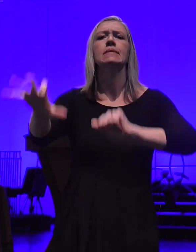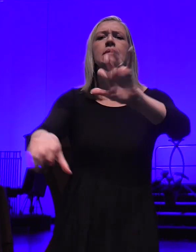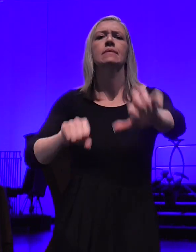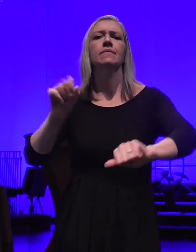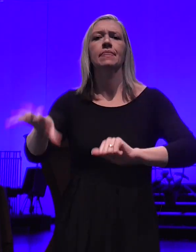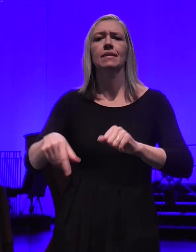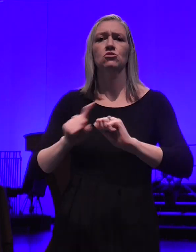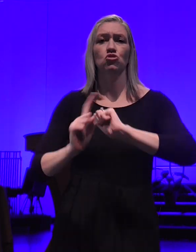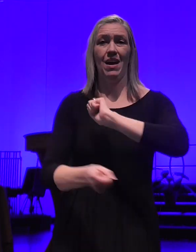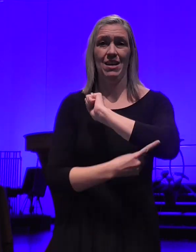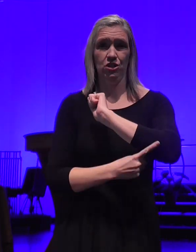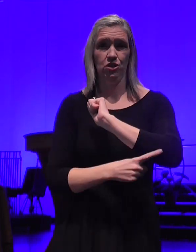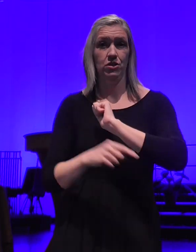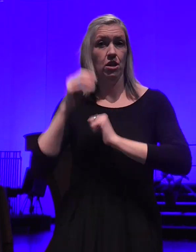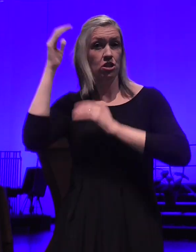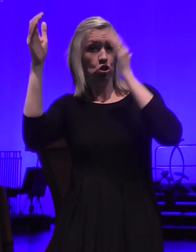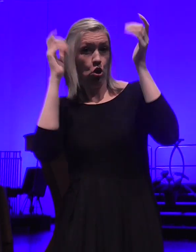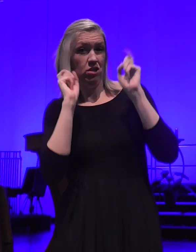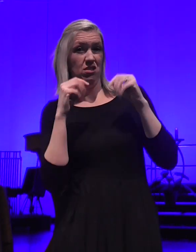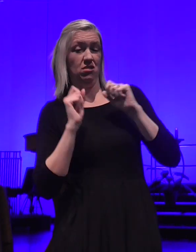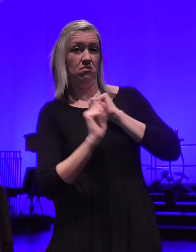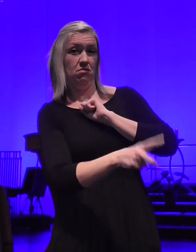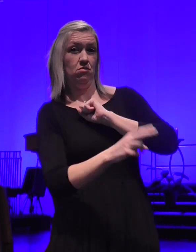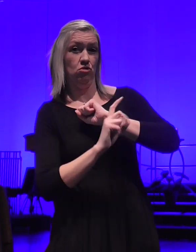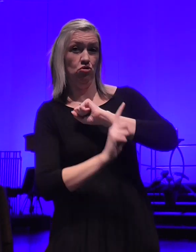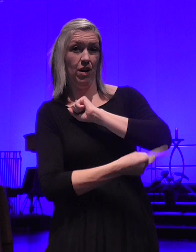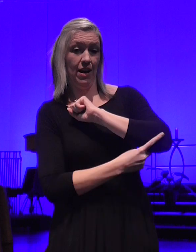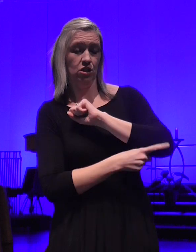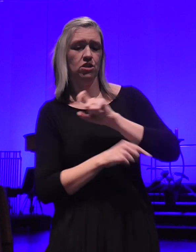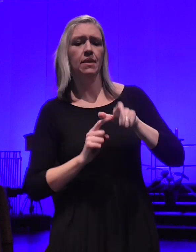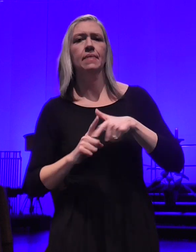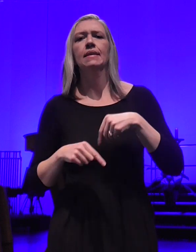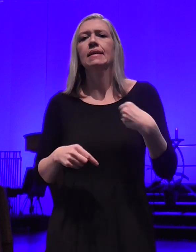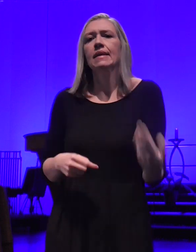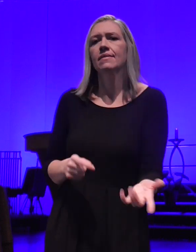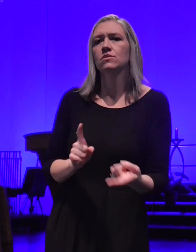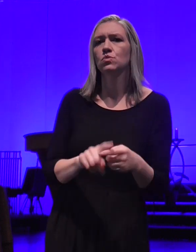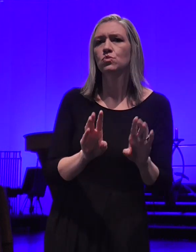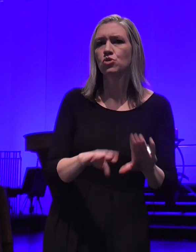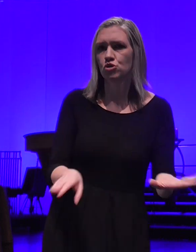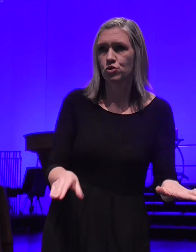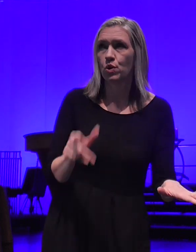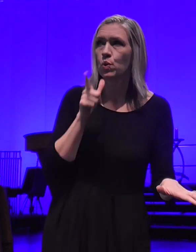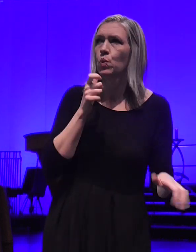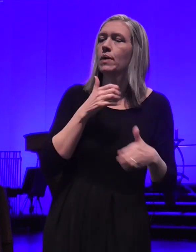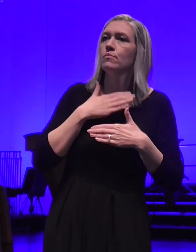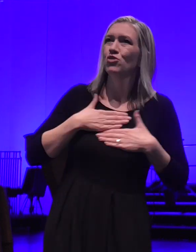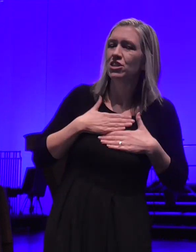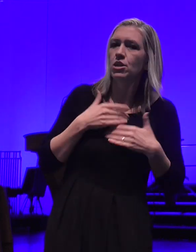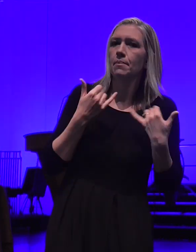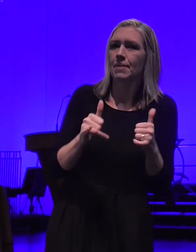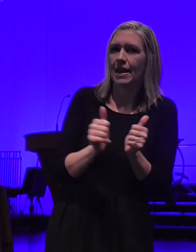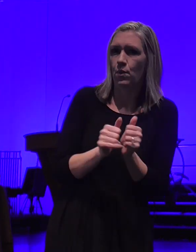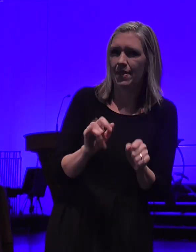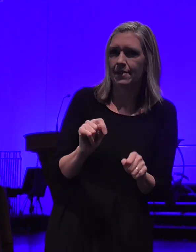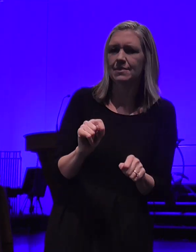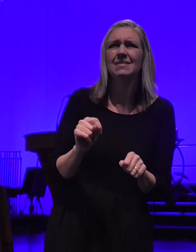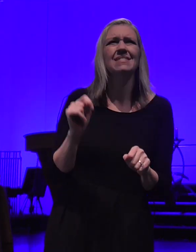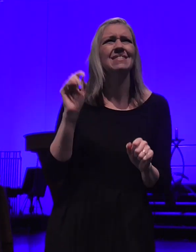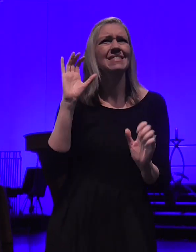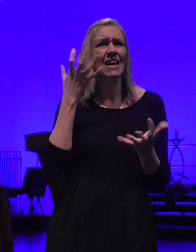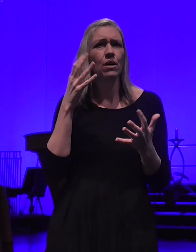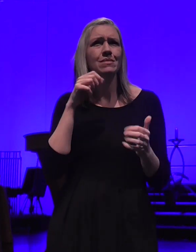away, and he gives it to the children who appreciate and play with it. Sounds a little unsanitary, I know, but hear me